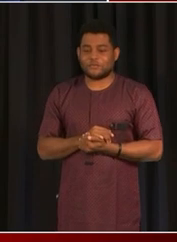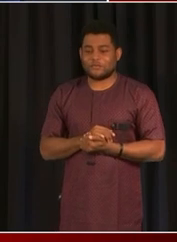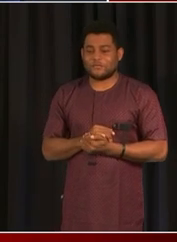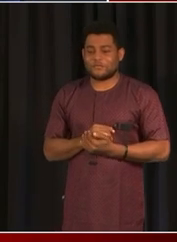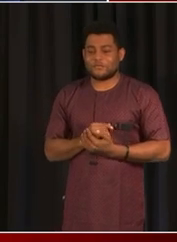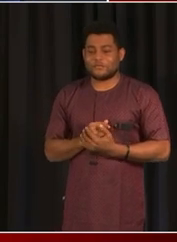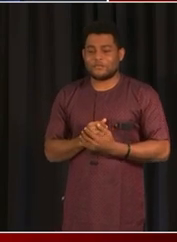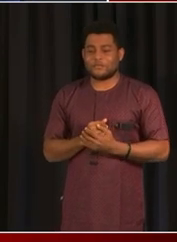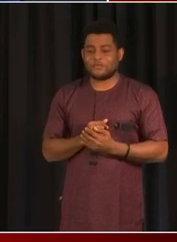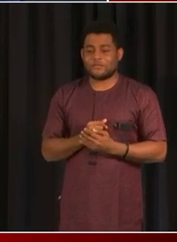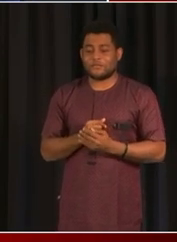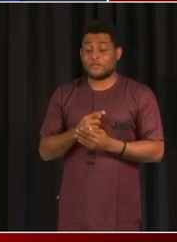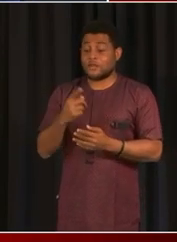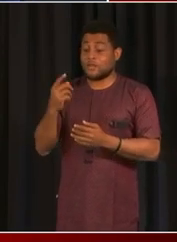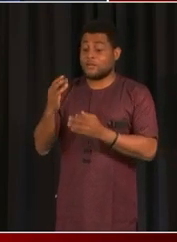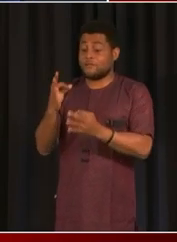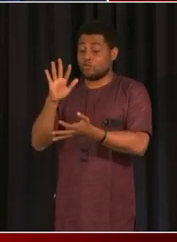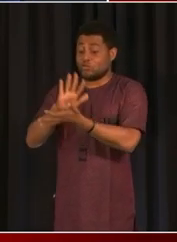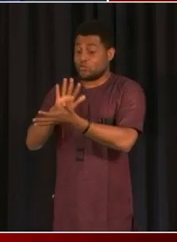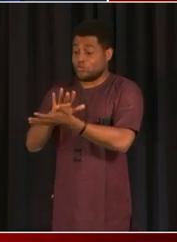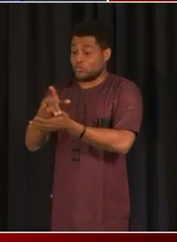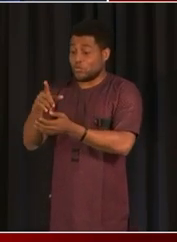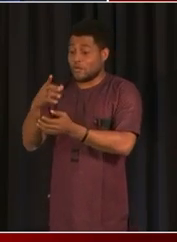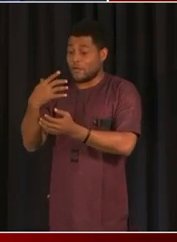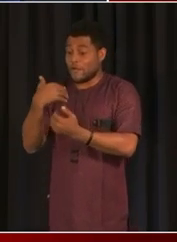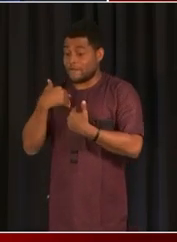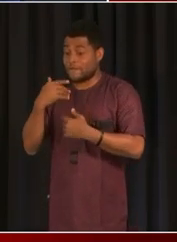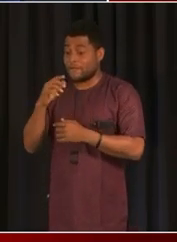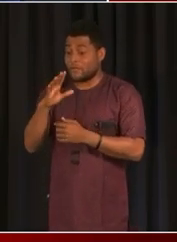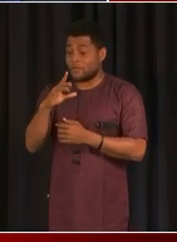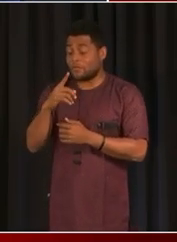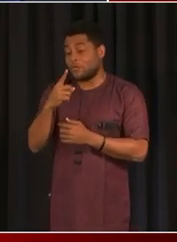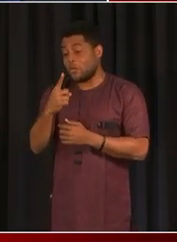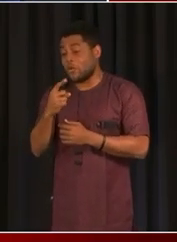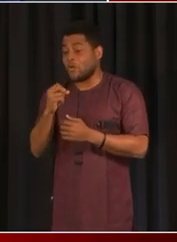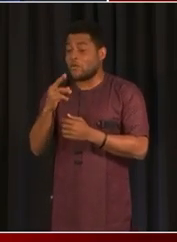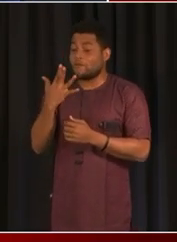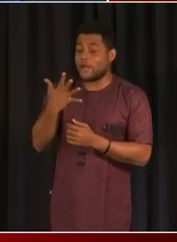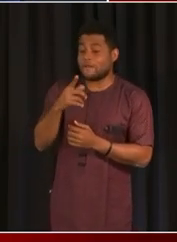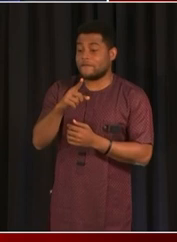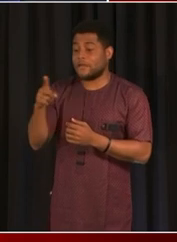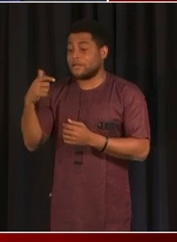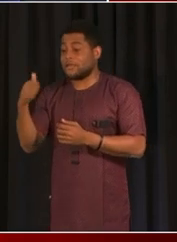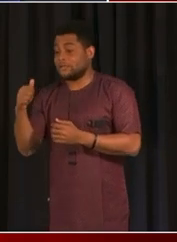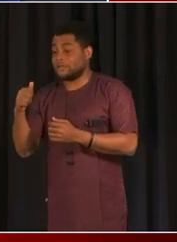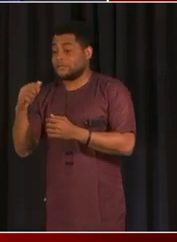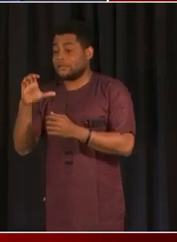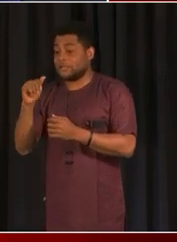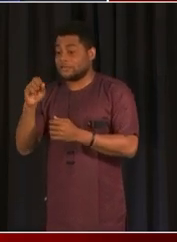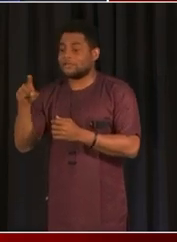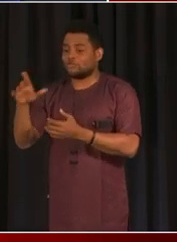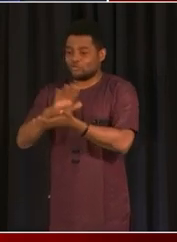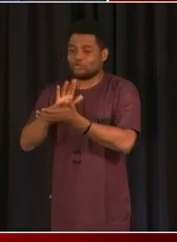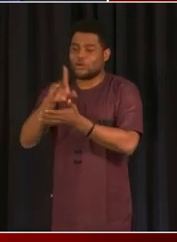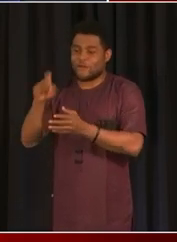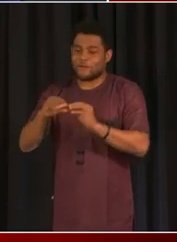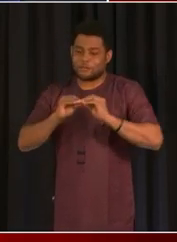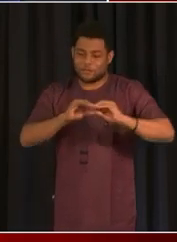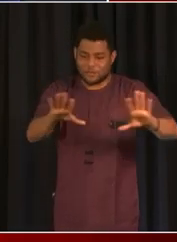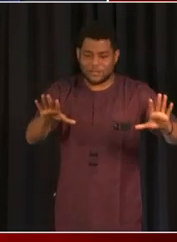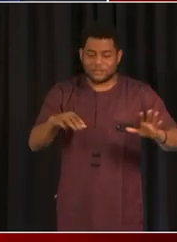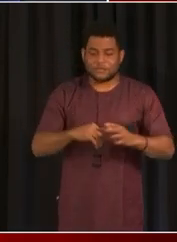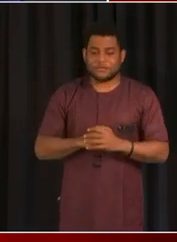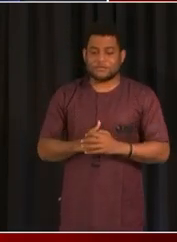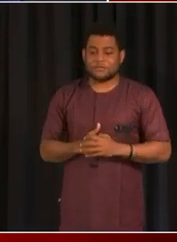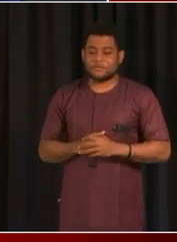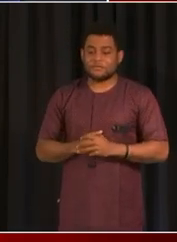come from their school leaders and their school communities. DCPS has a clear process. They'll talk about that process later this